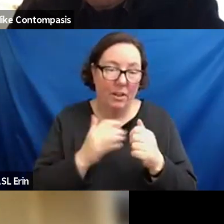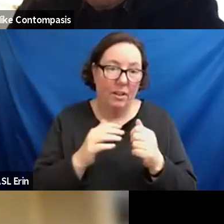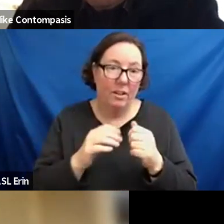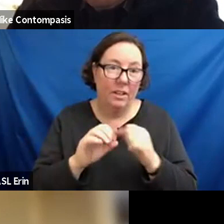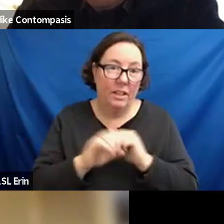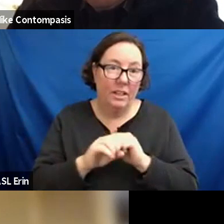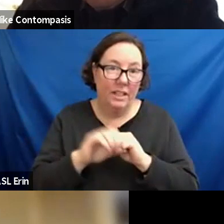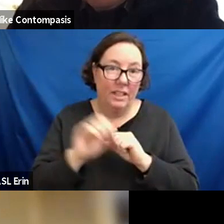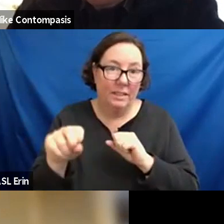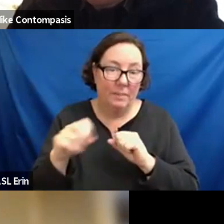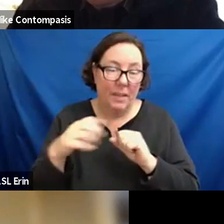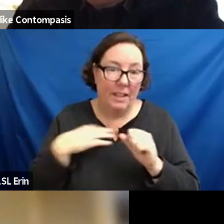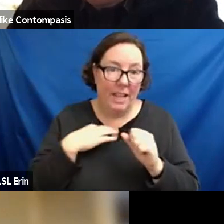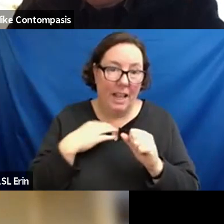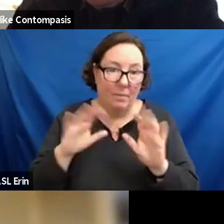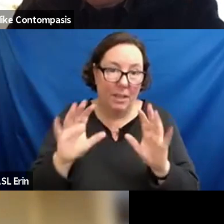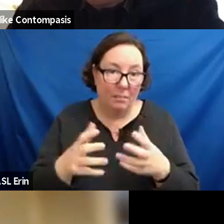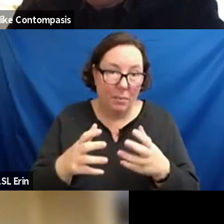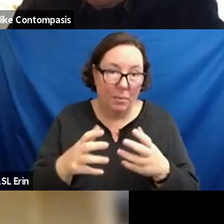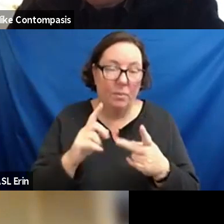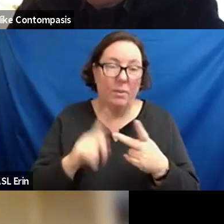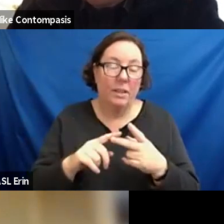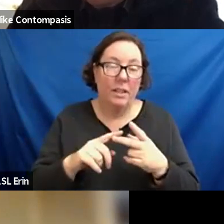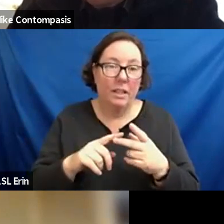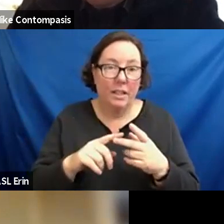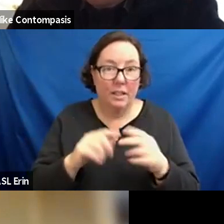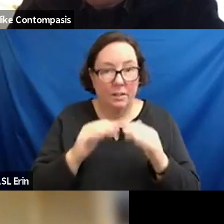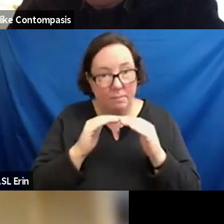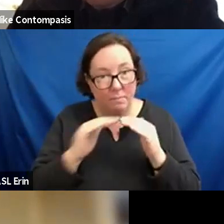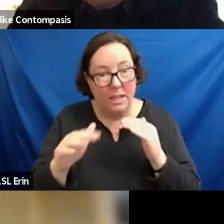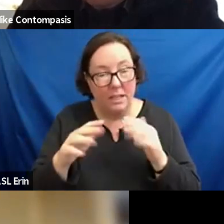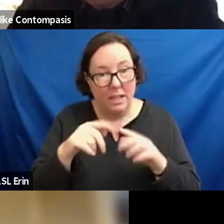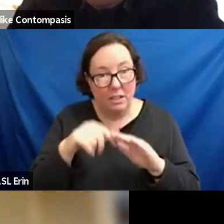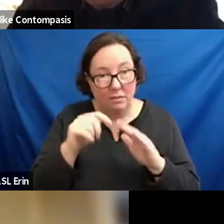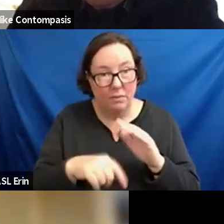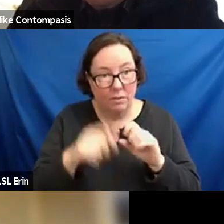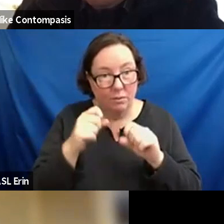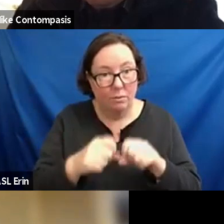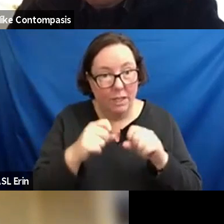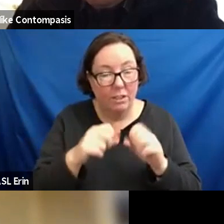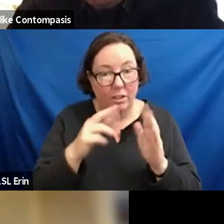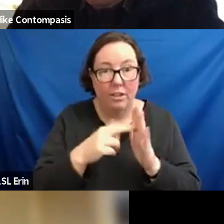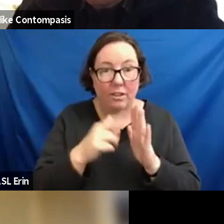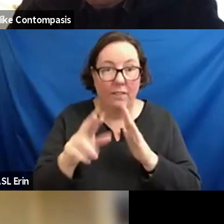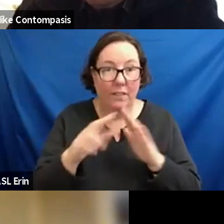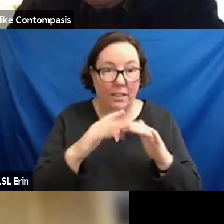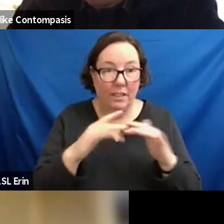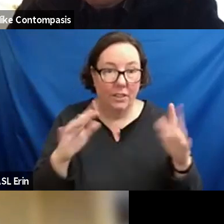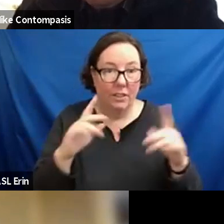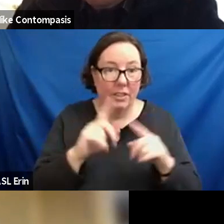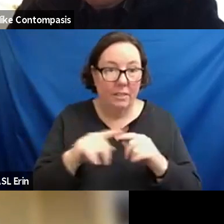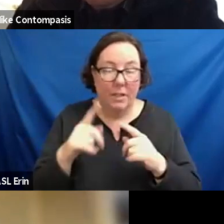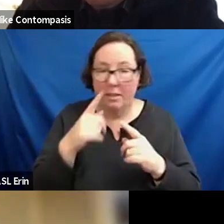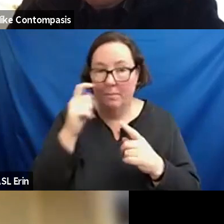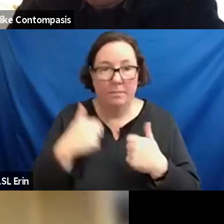applicant pool, maintain rigor, and reflect Boston students' diversity. And since I